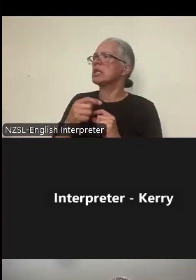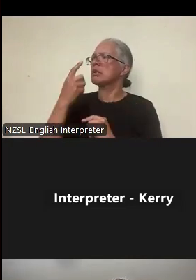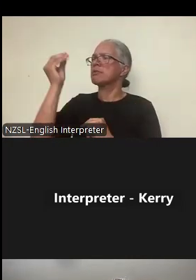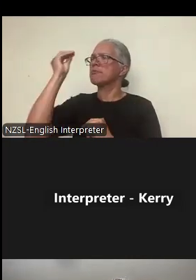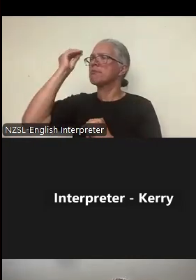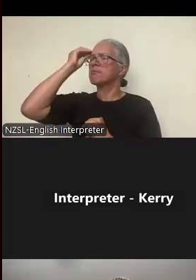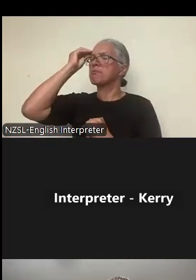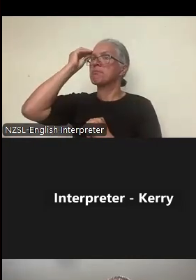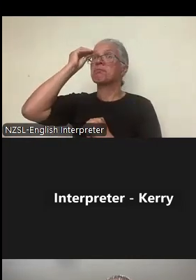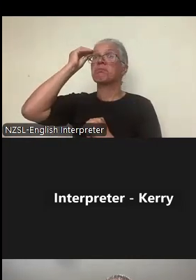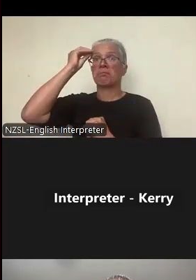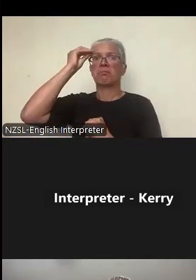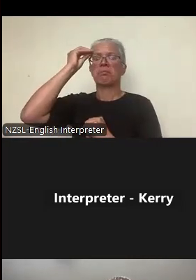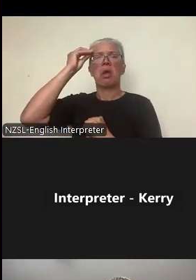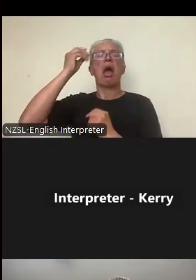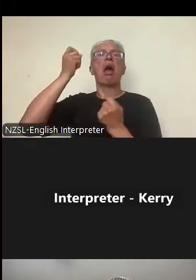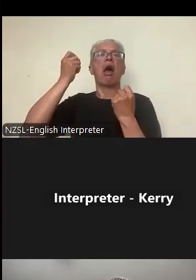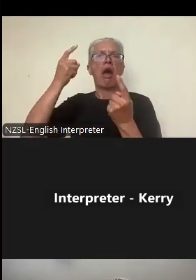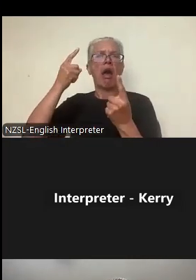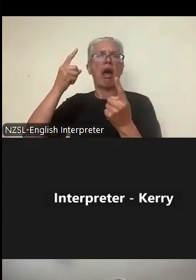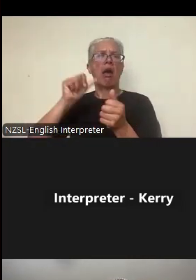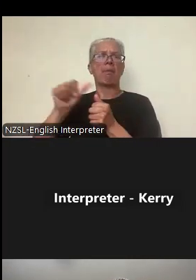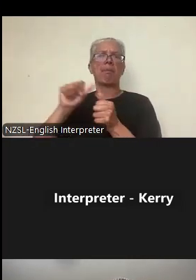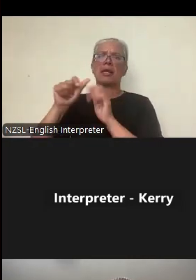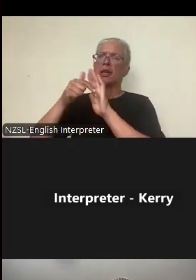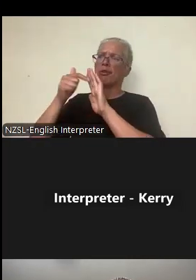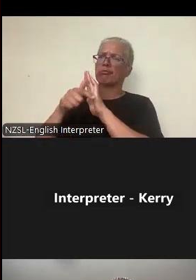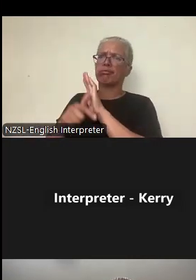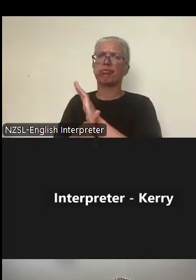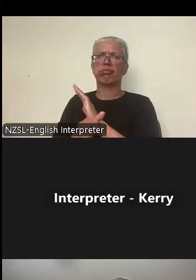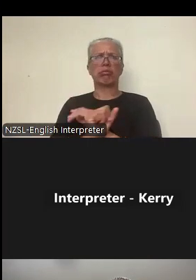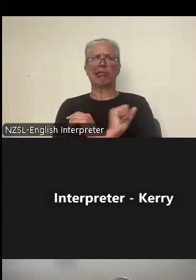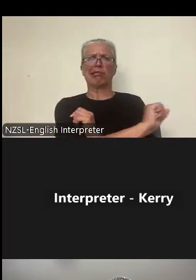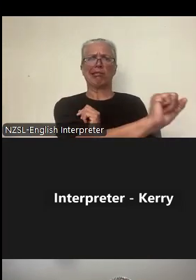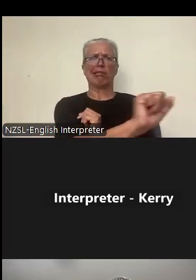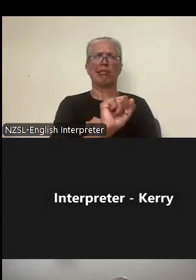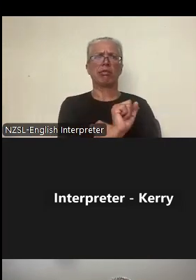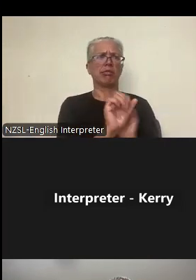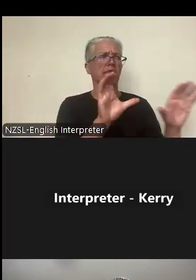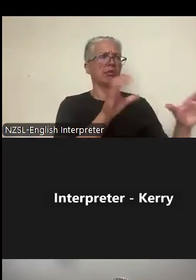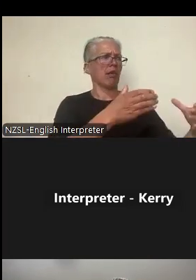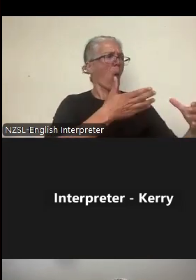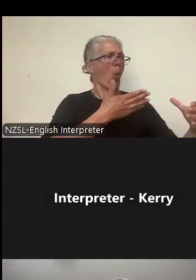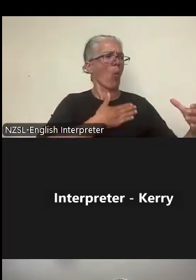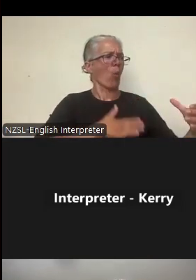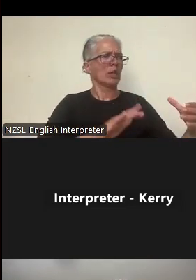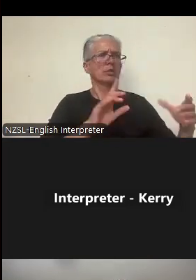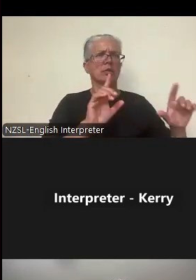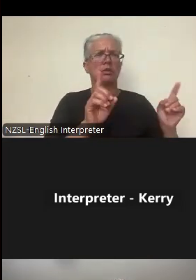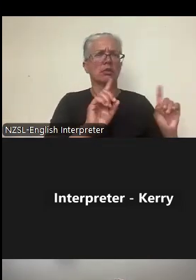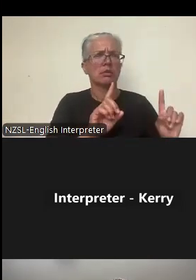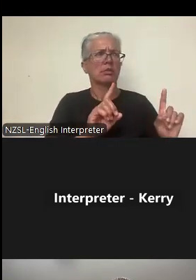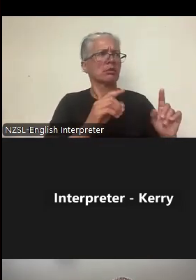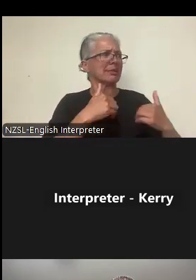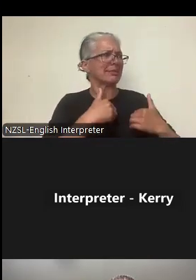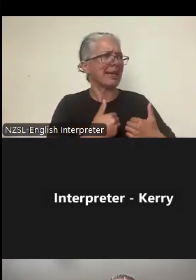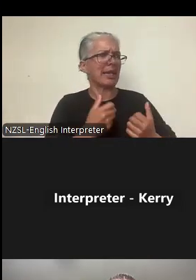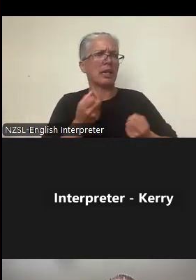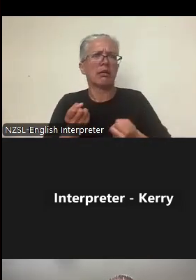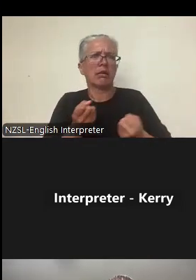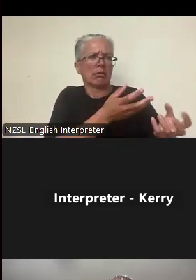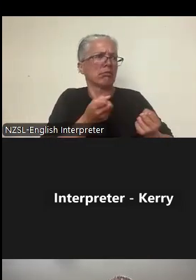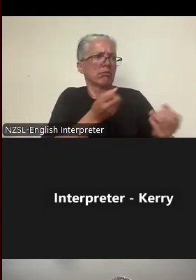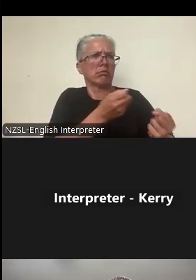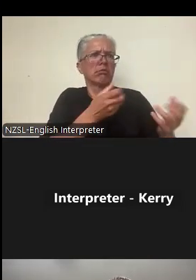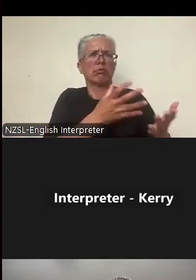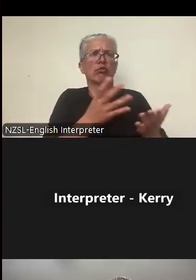It allows them to have a deeper understanding of what their teams need to be successful and work to provide the resources and environments to